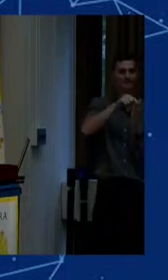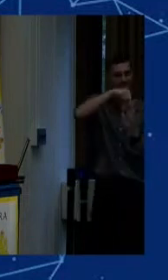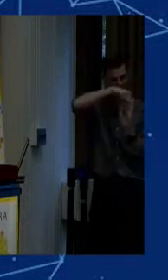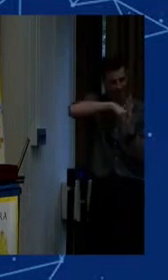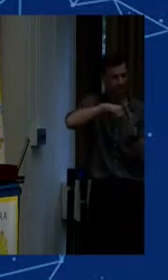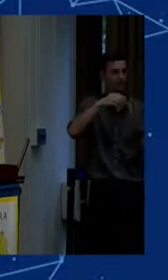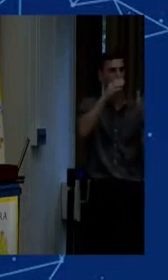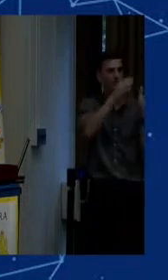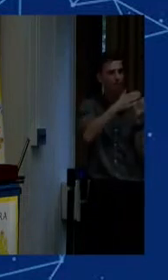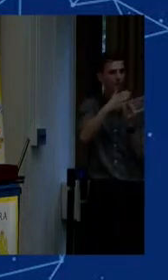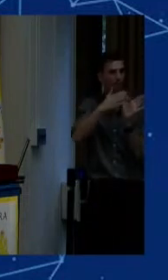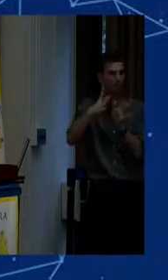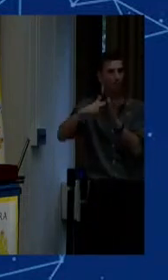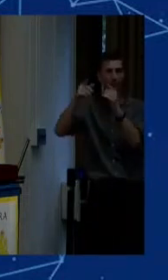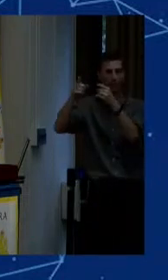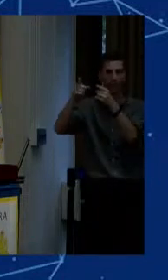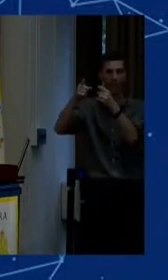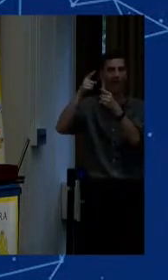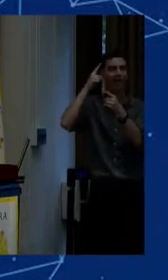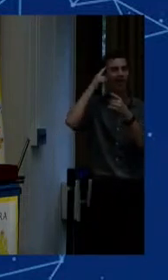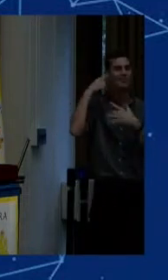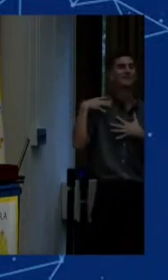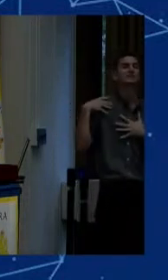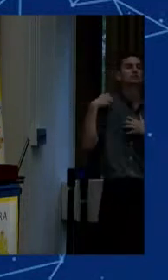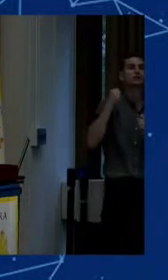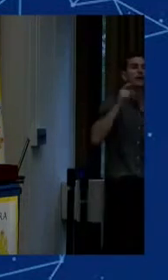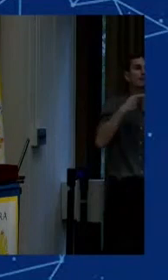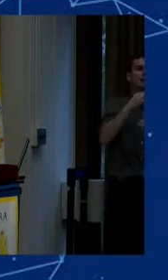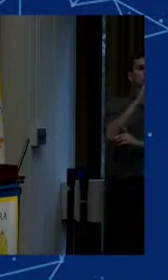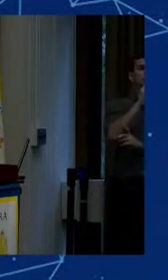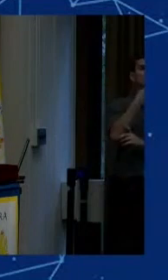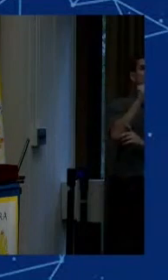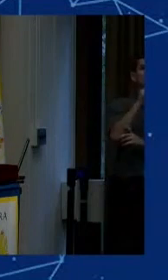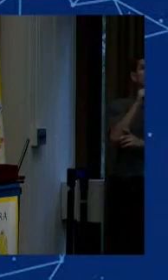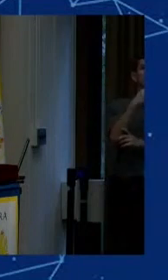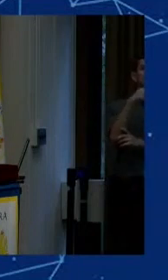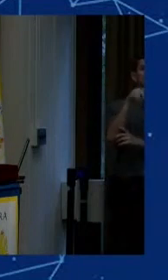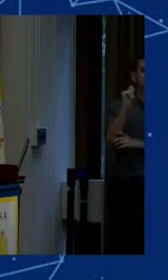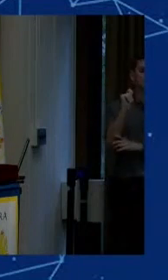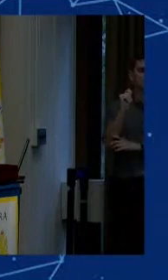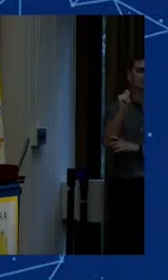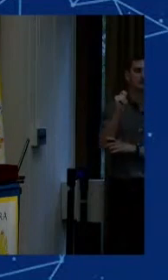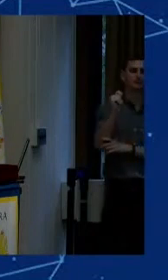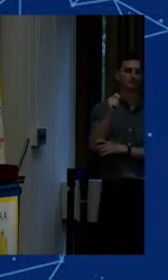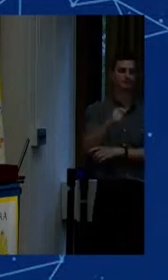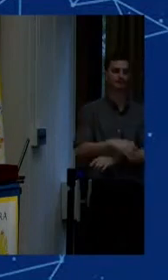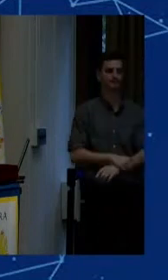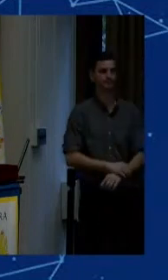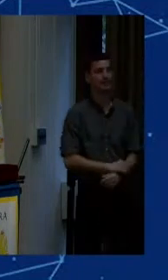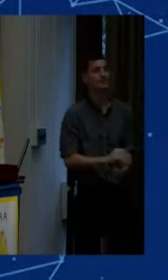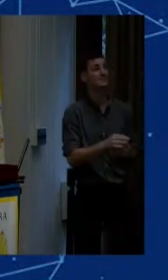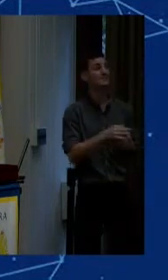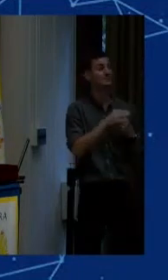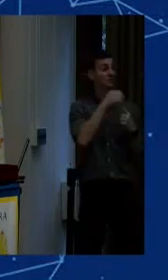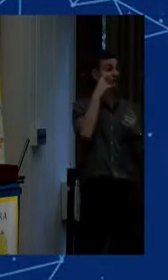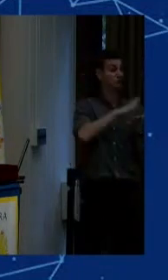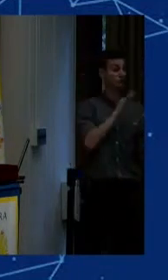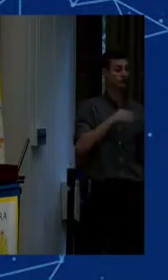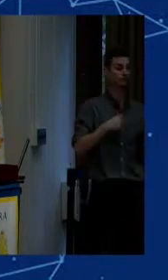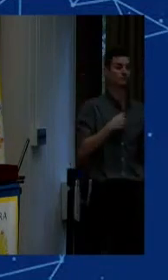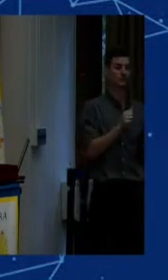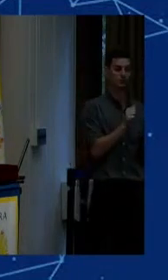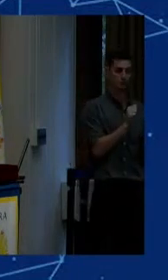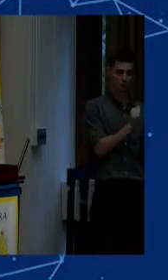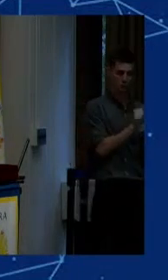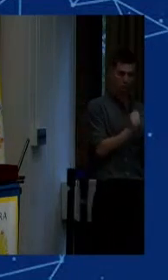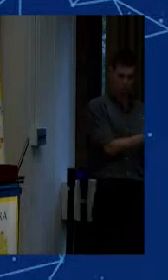out for you, I think is the strength, especially for the students that I work with. That's really the strength